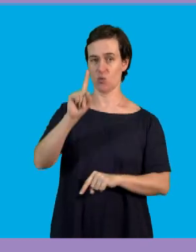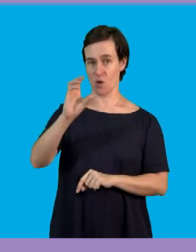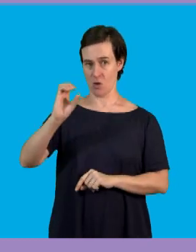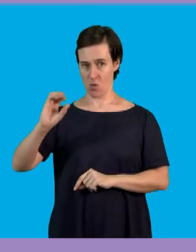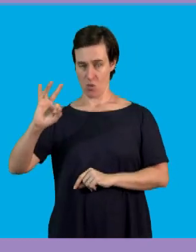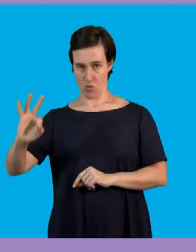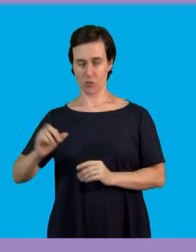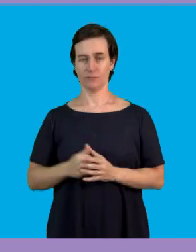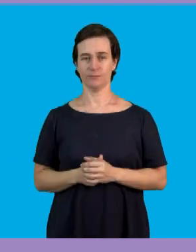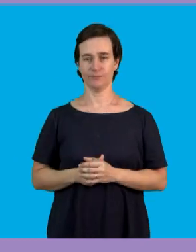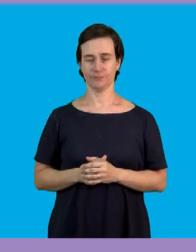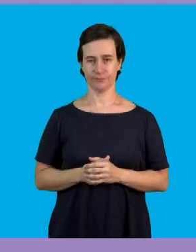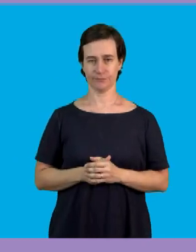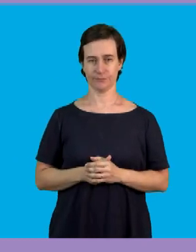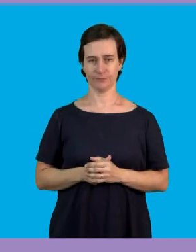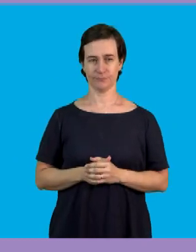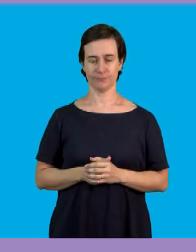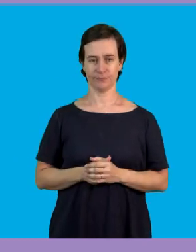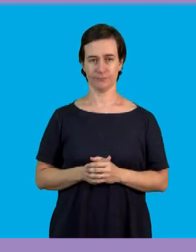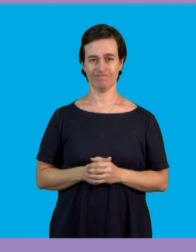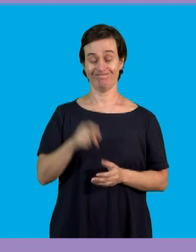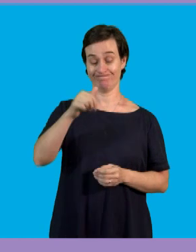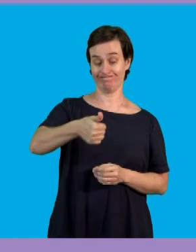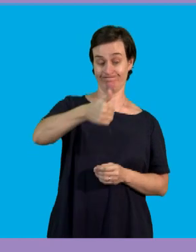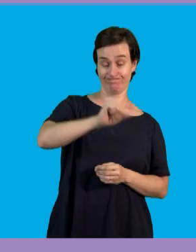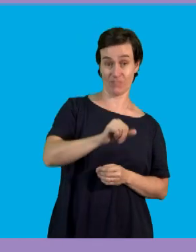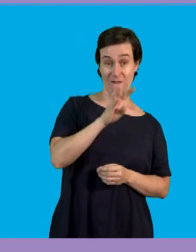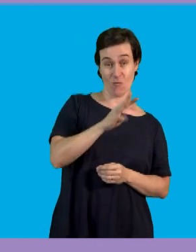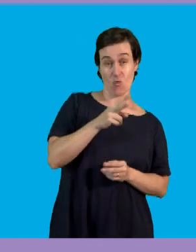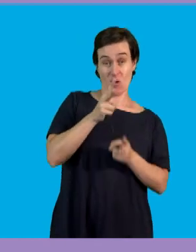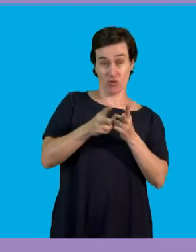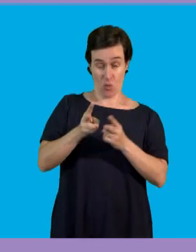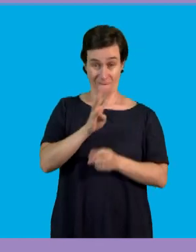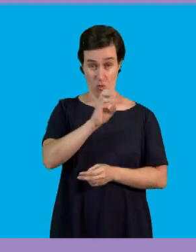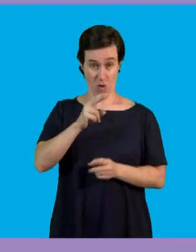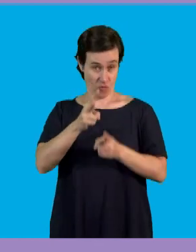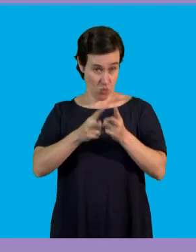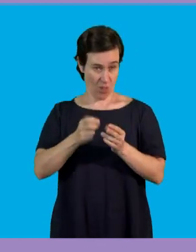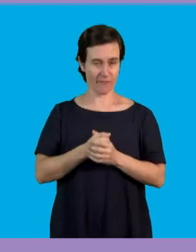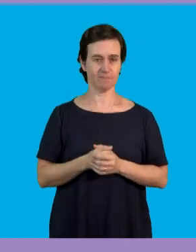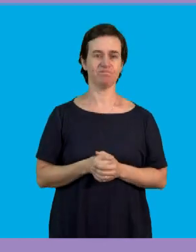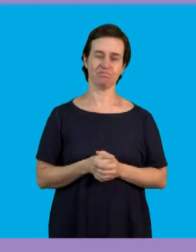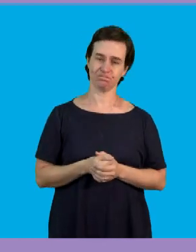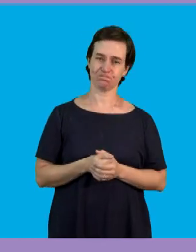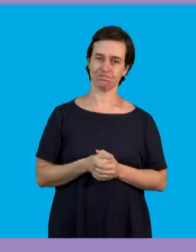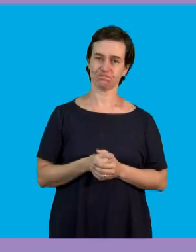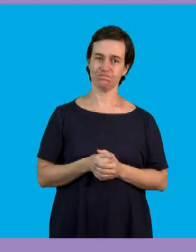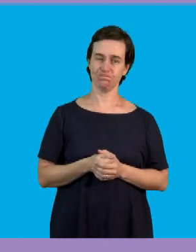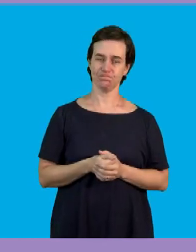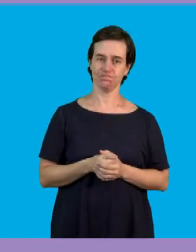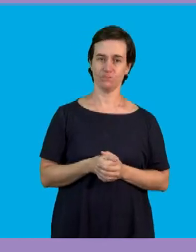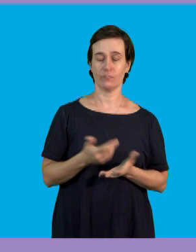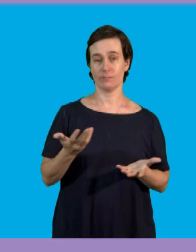by 103. Then we have 412, and we are going to break that down into